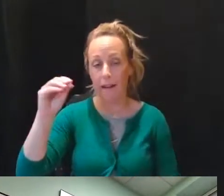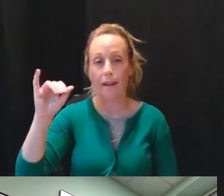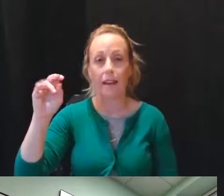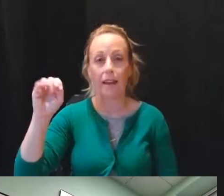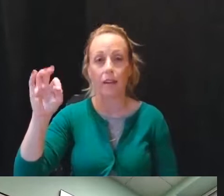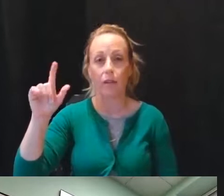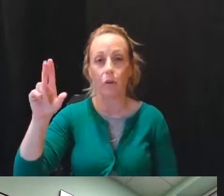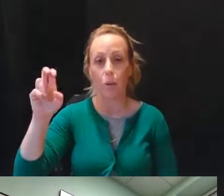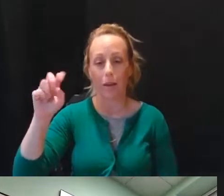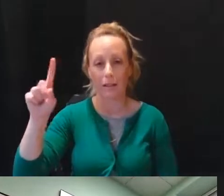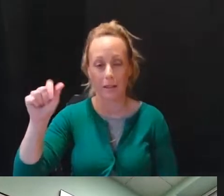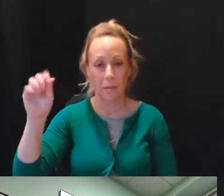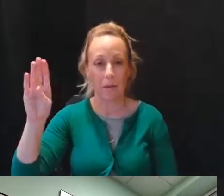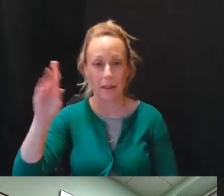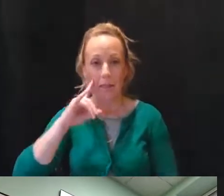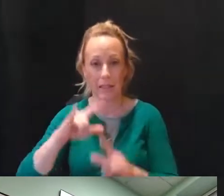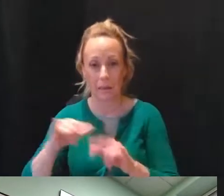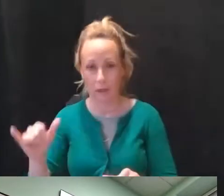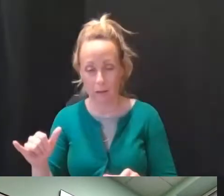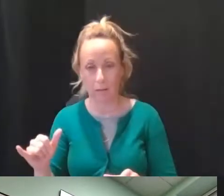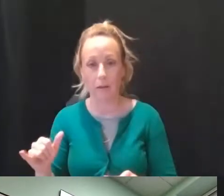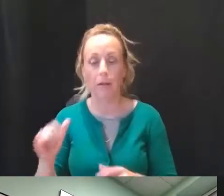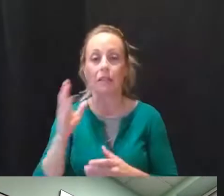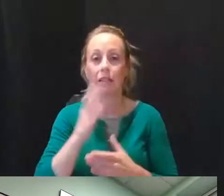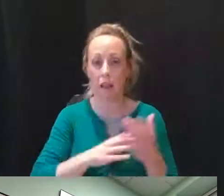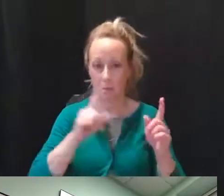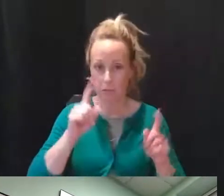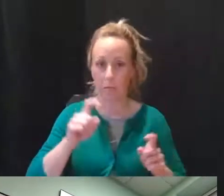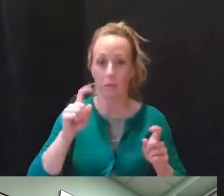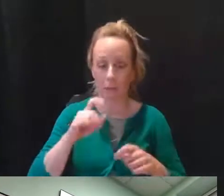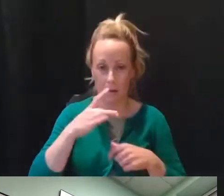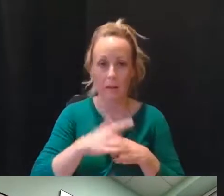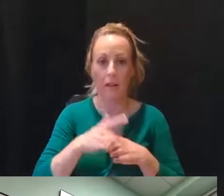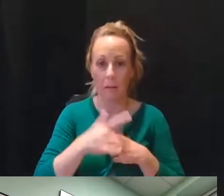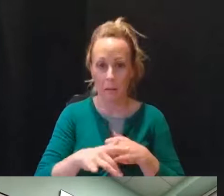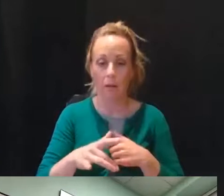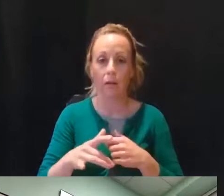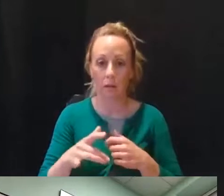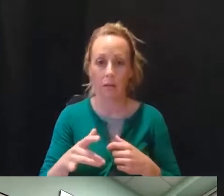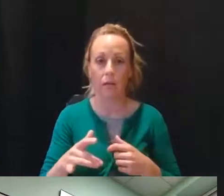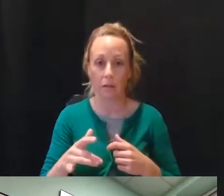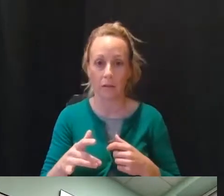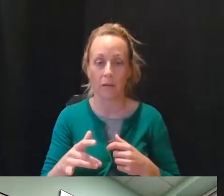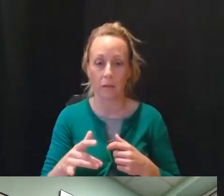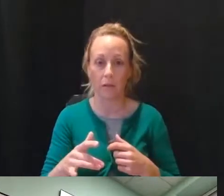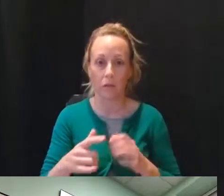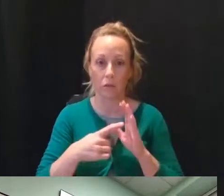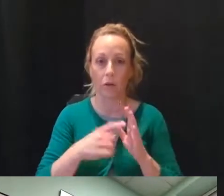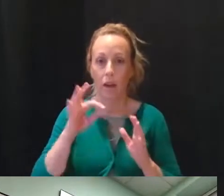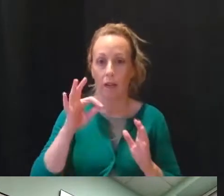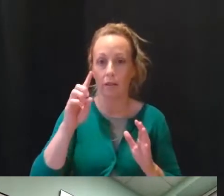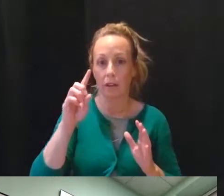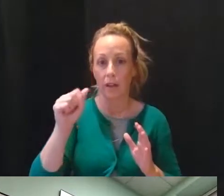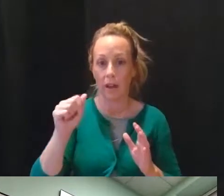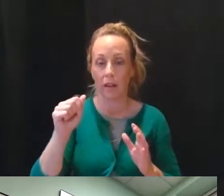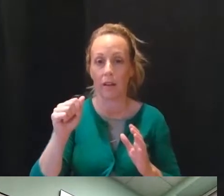other diagnostic panels available that have received FDA emergency use authorization